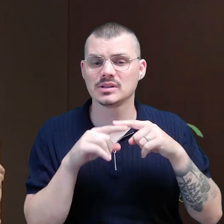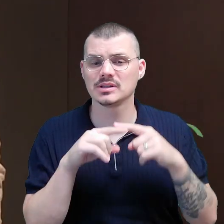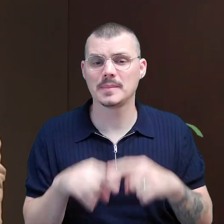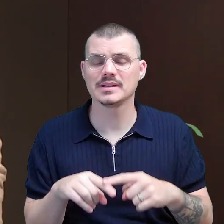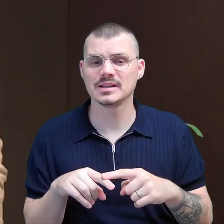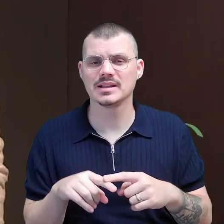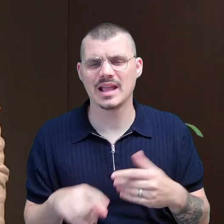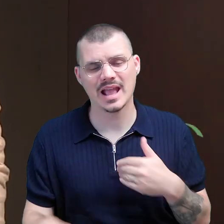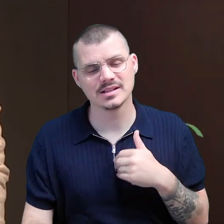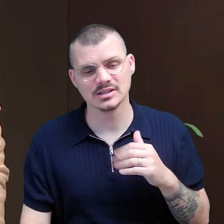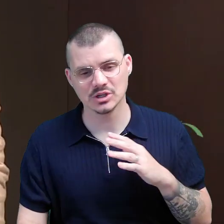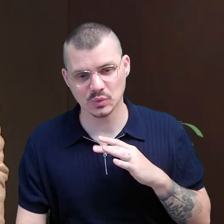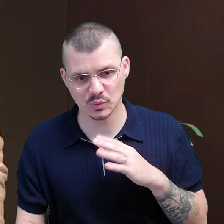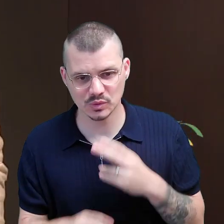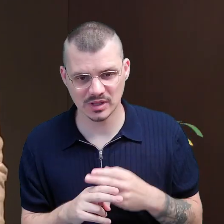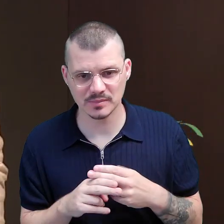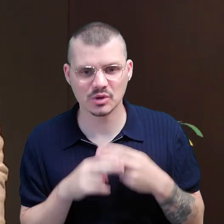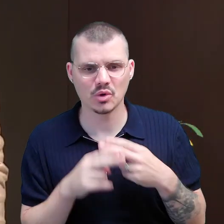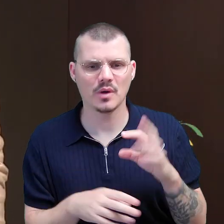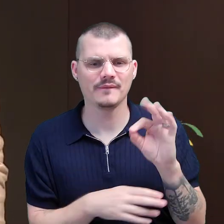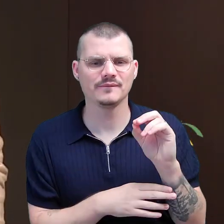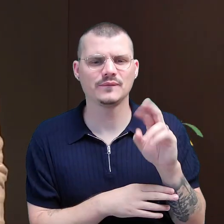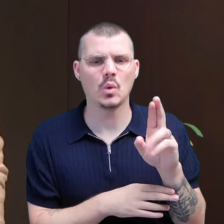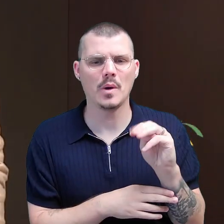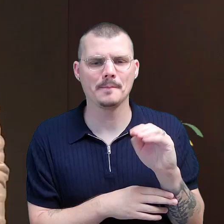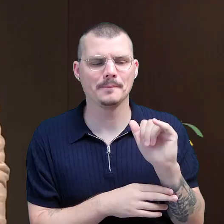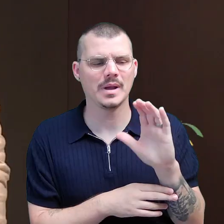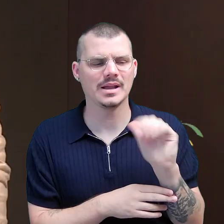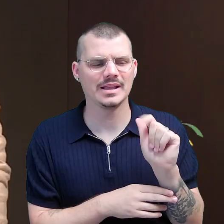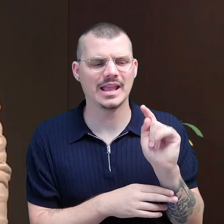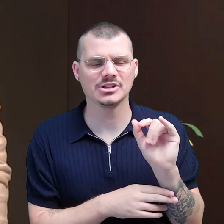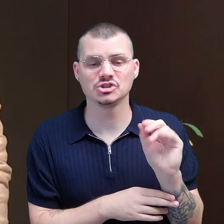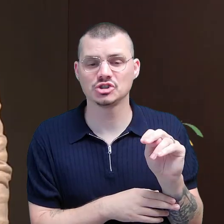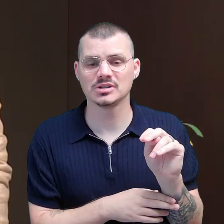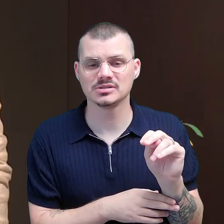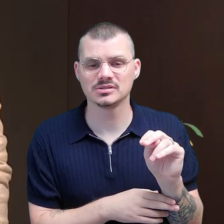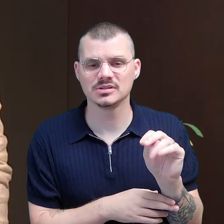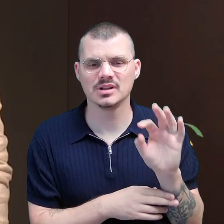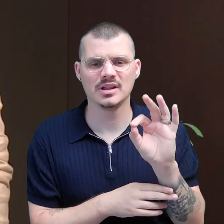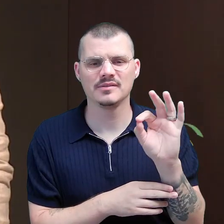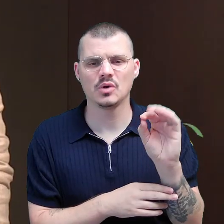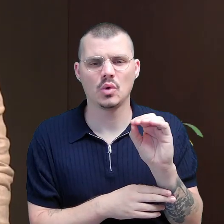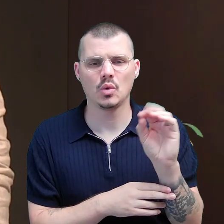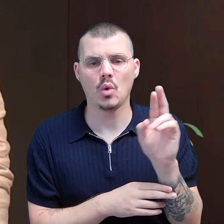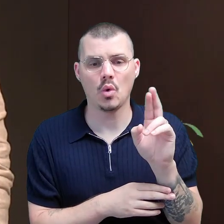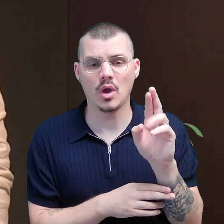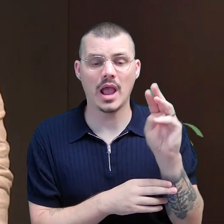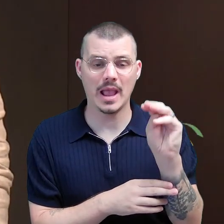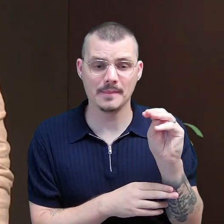alcohol dependence, and it has a cool name. It's called formication.